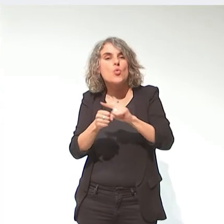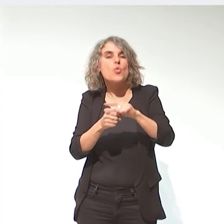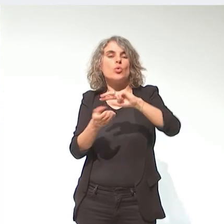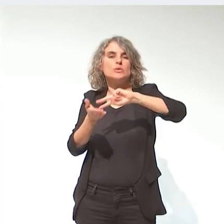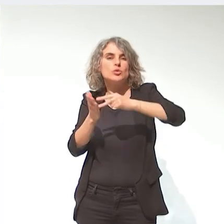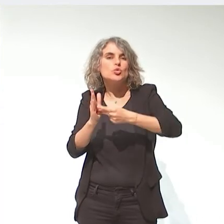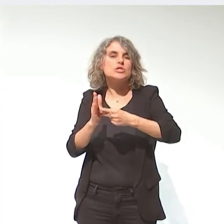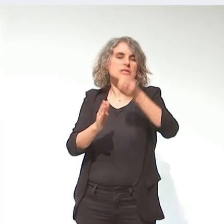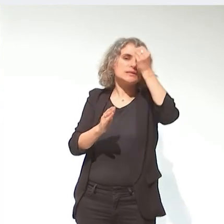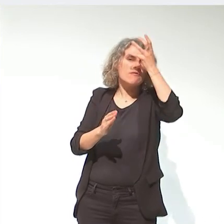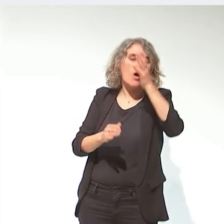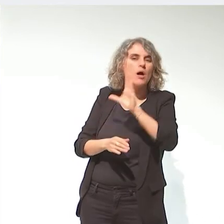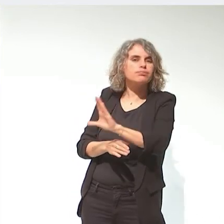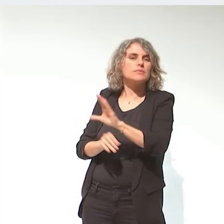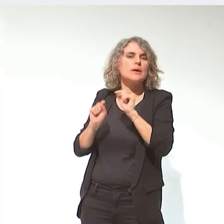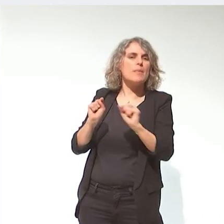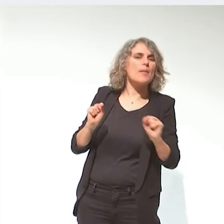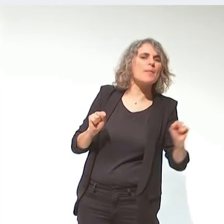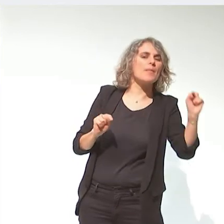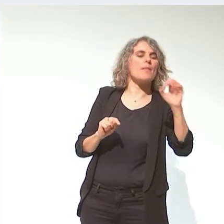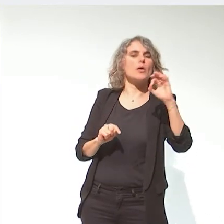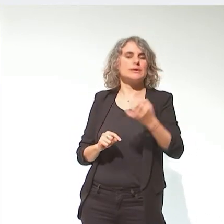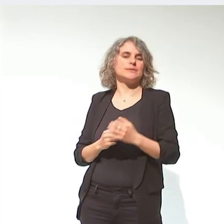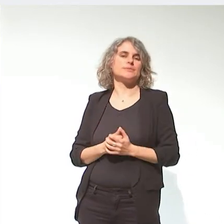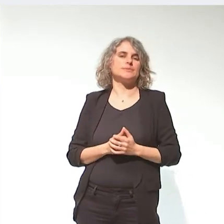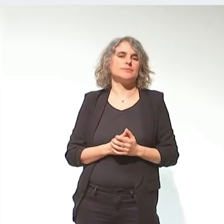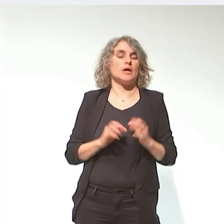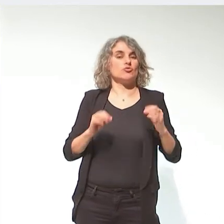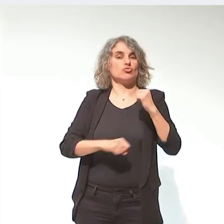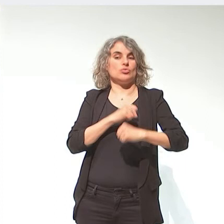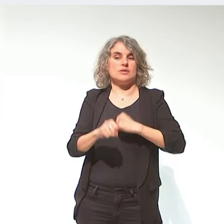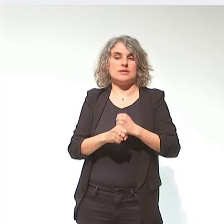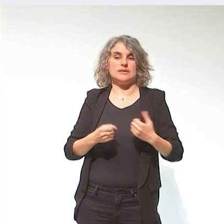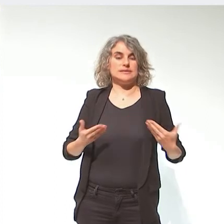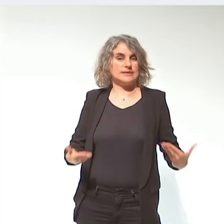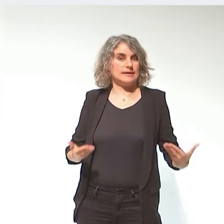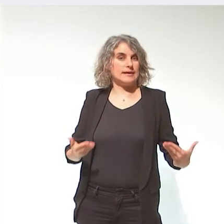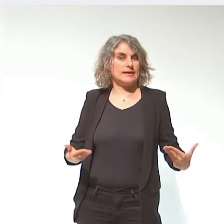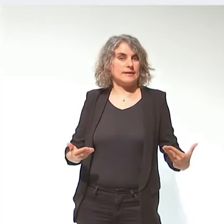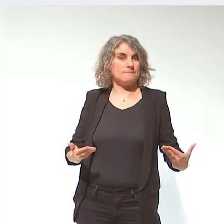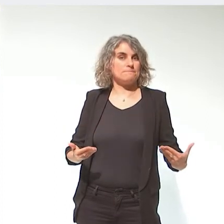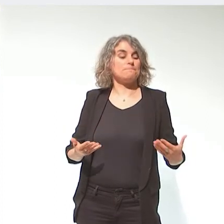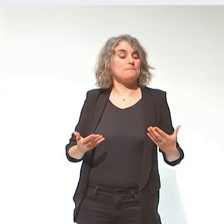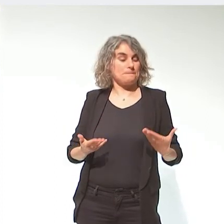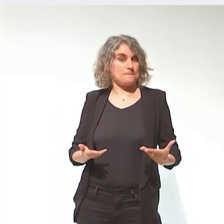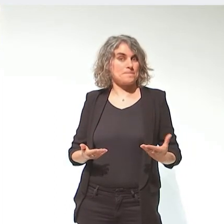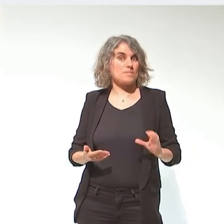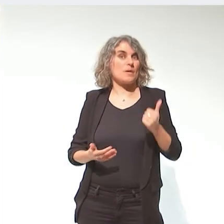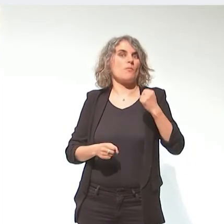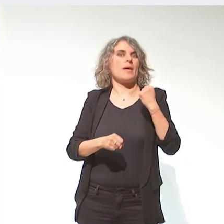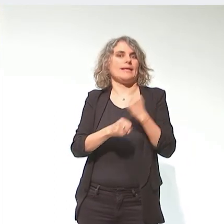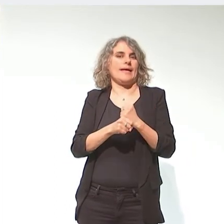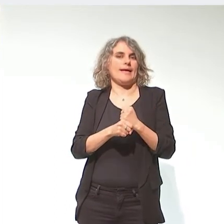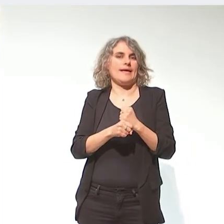This year, it's the first year when this new concept of local centers